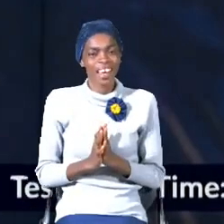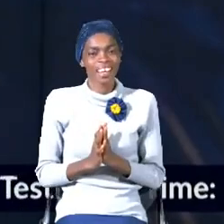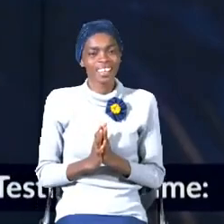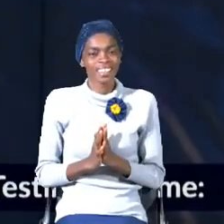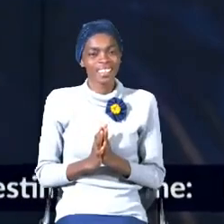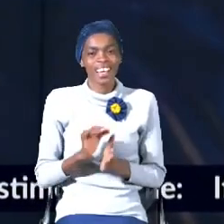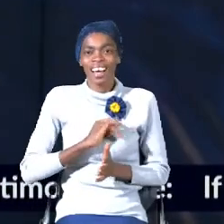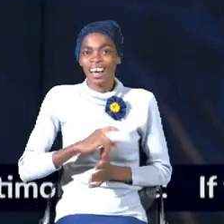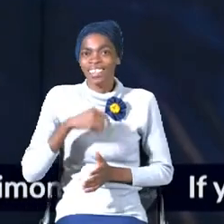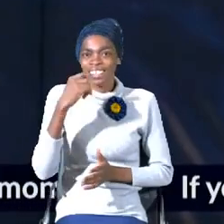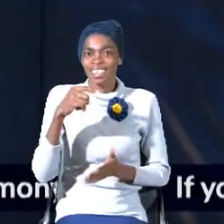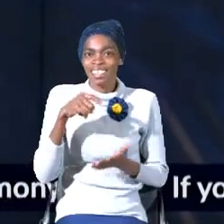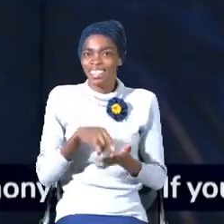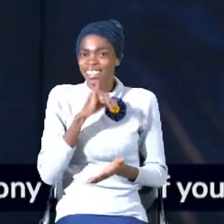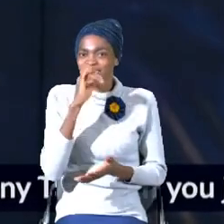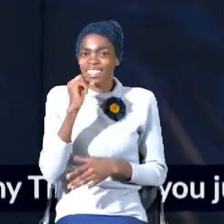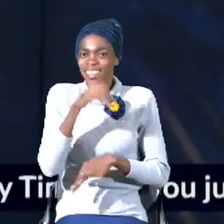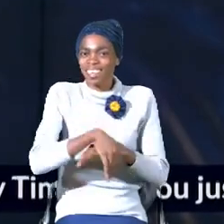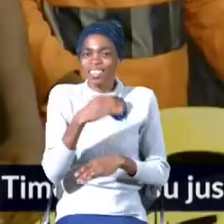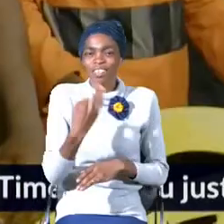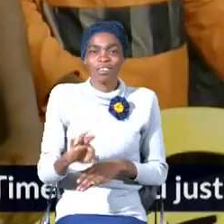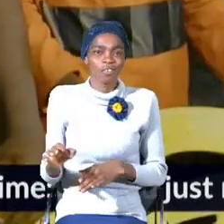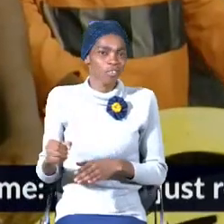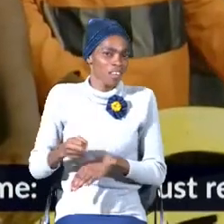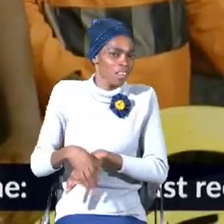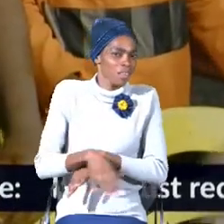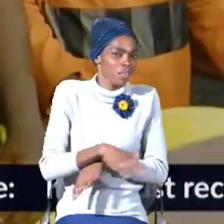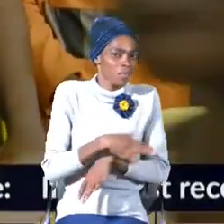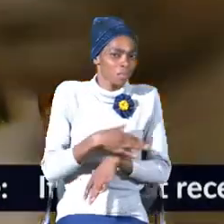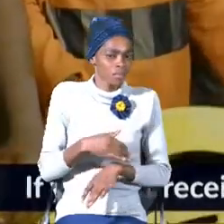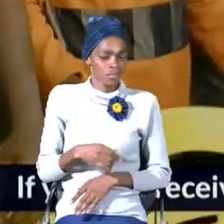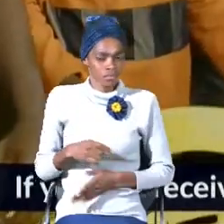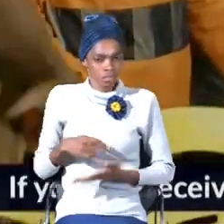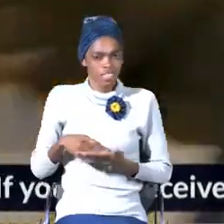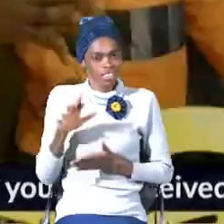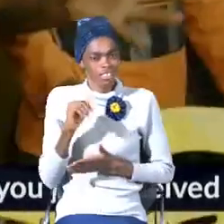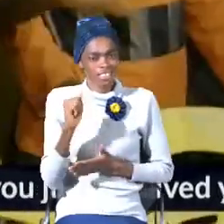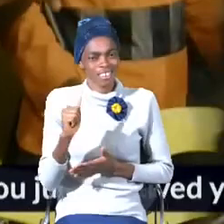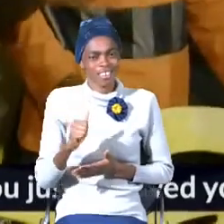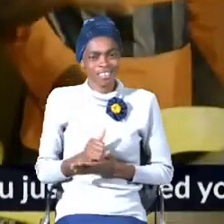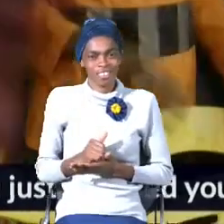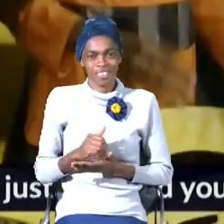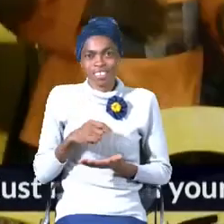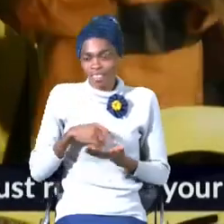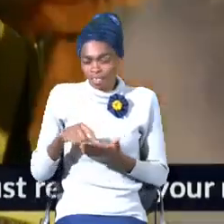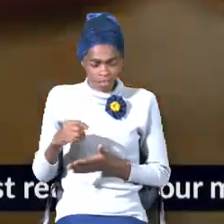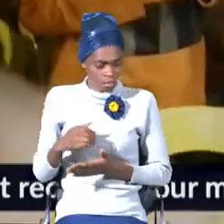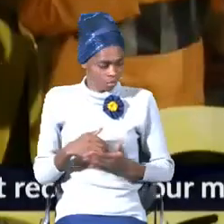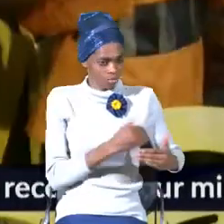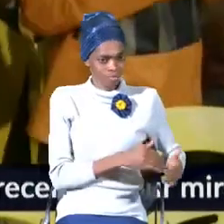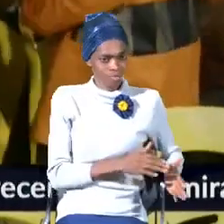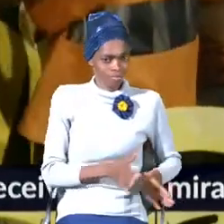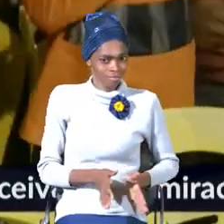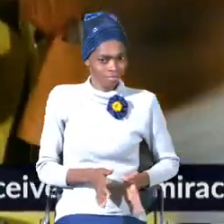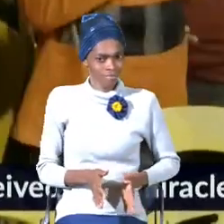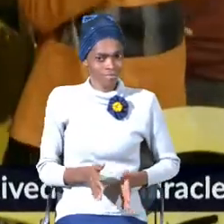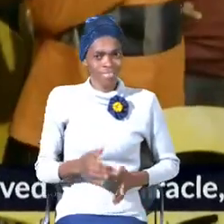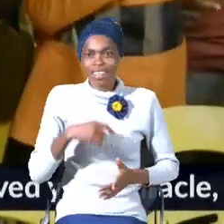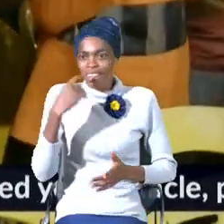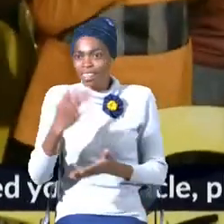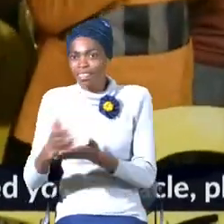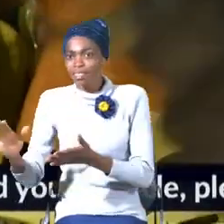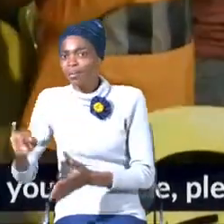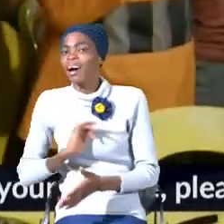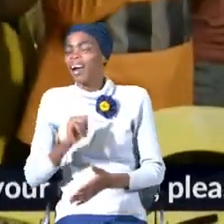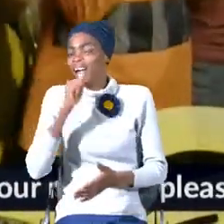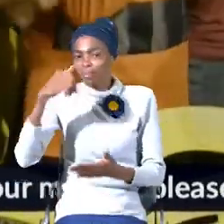said this is the night of impact. Check yourself. Check somebody around you. Tell somebody that I am a new